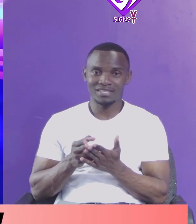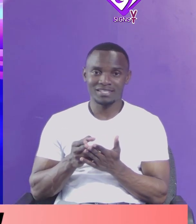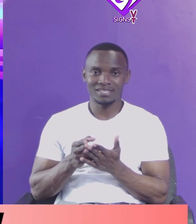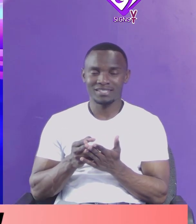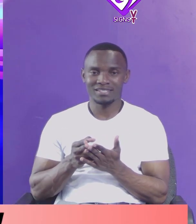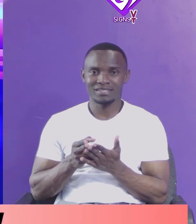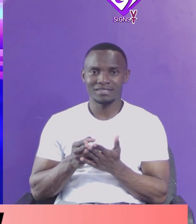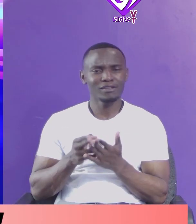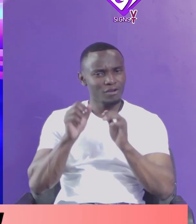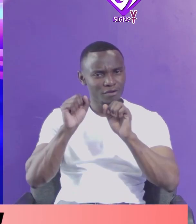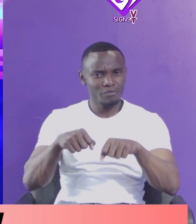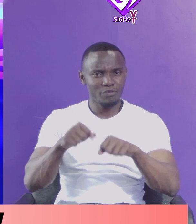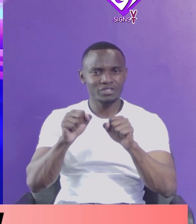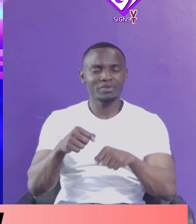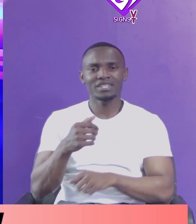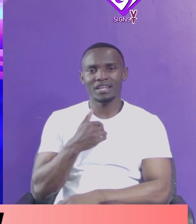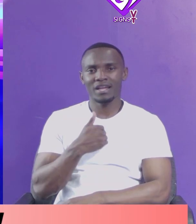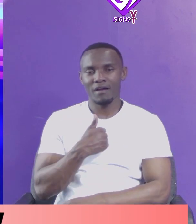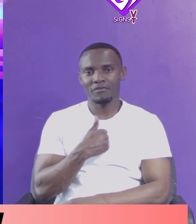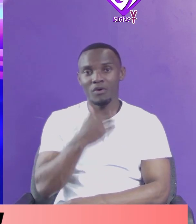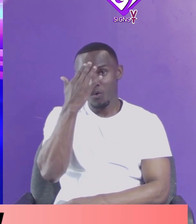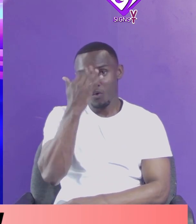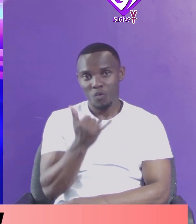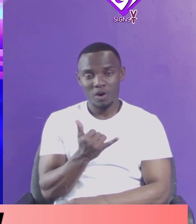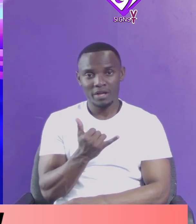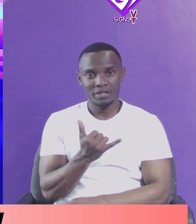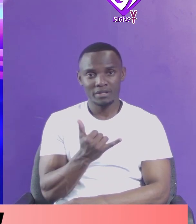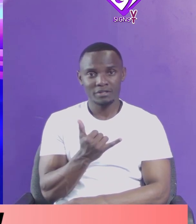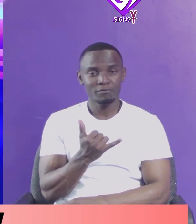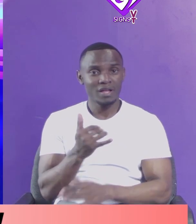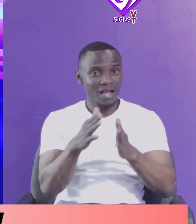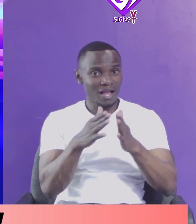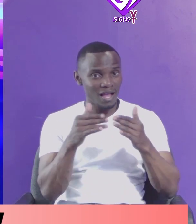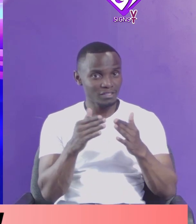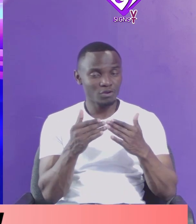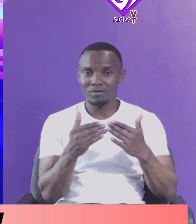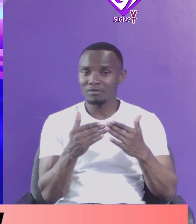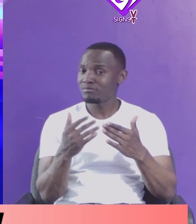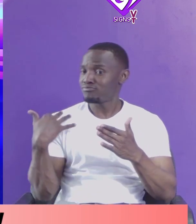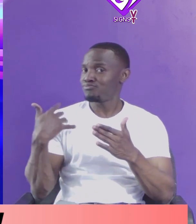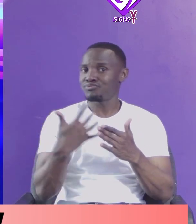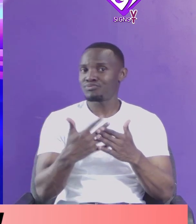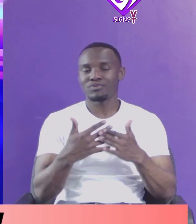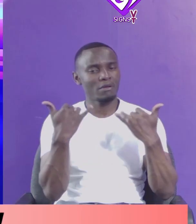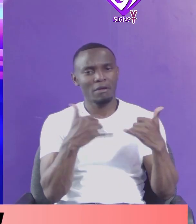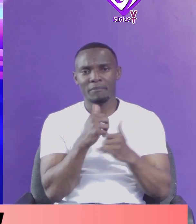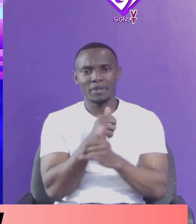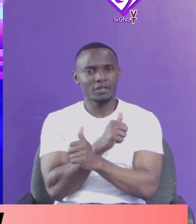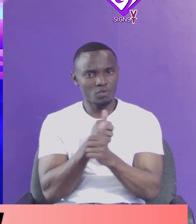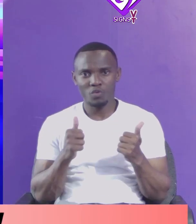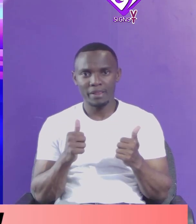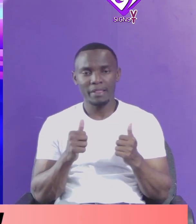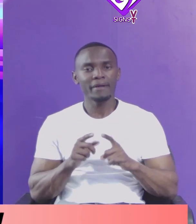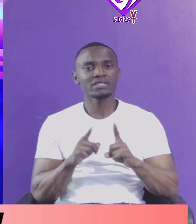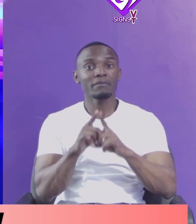there was that possibility. Yes. There was that potential because they really started on a really good form. And also, if you look at